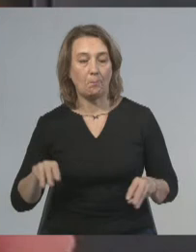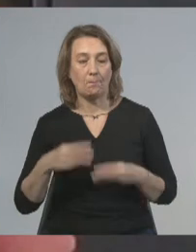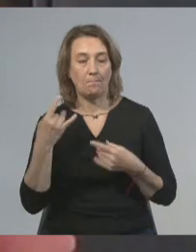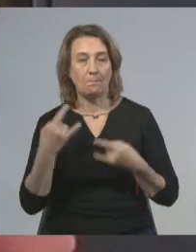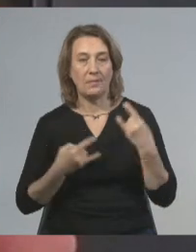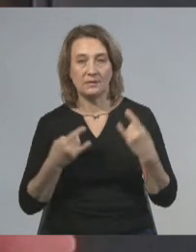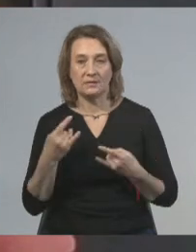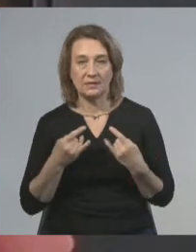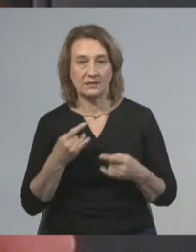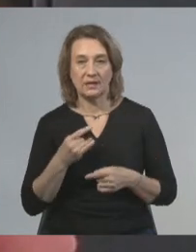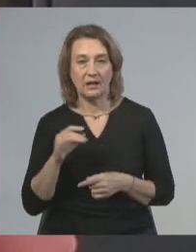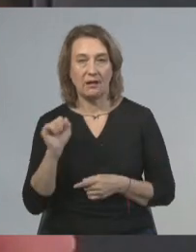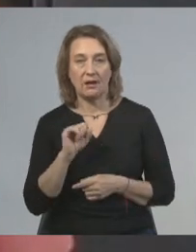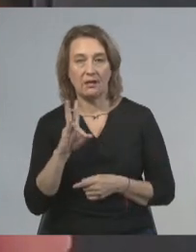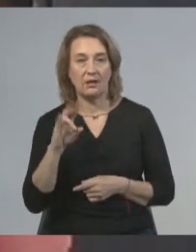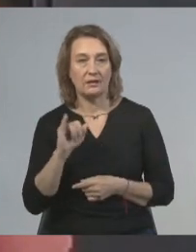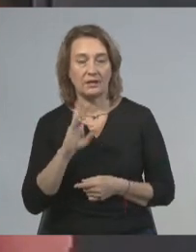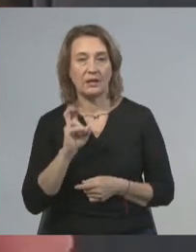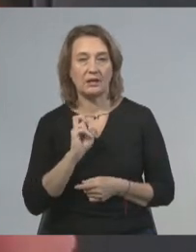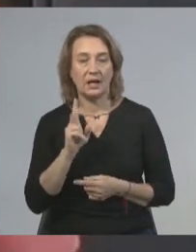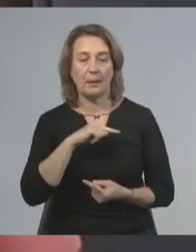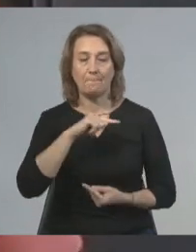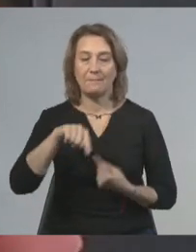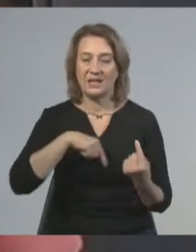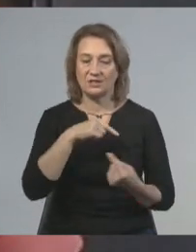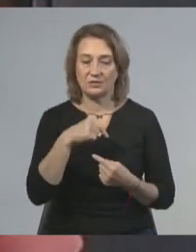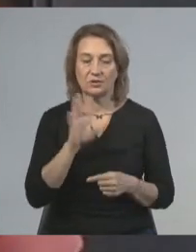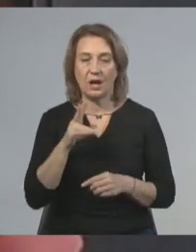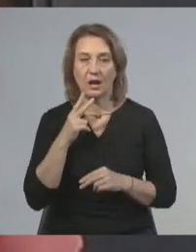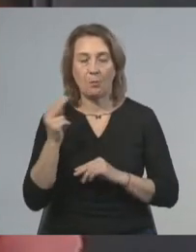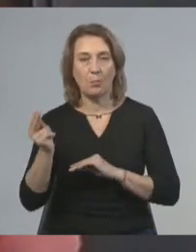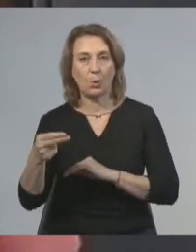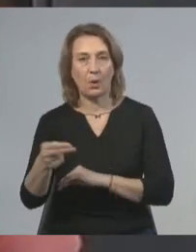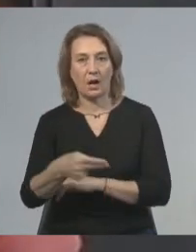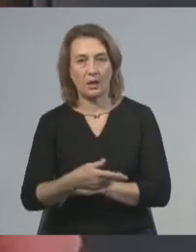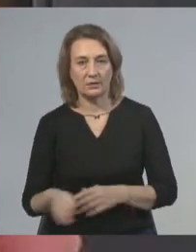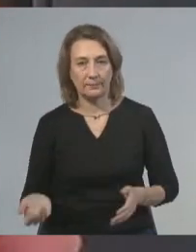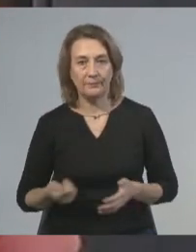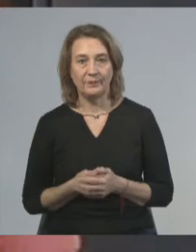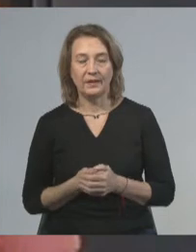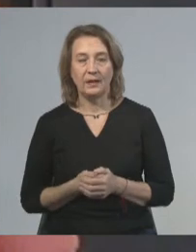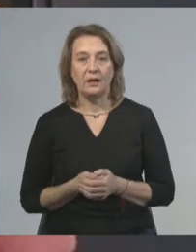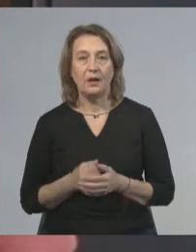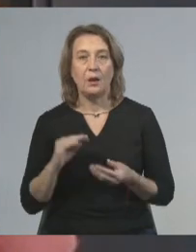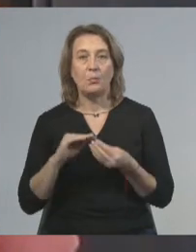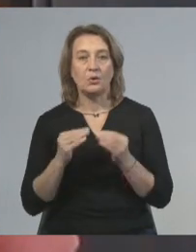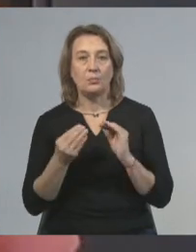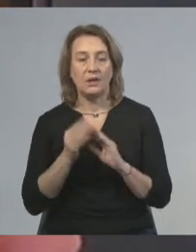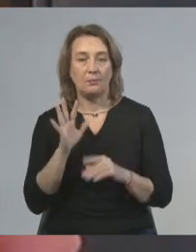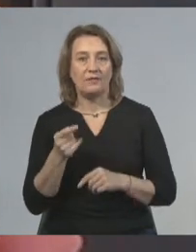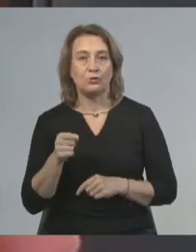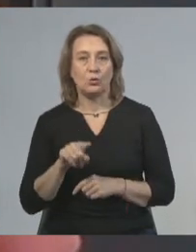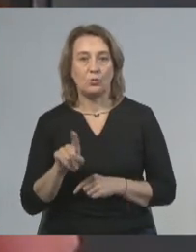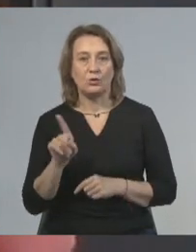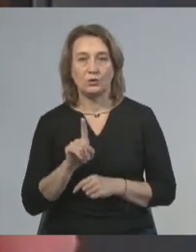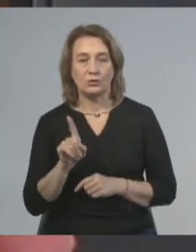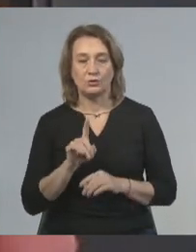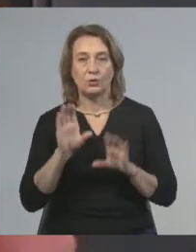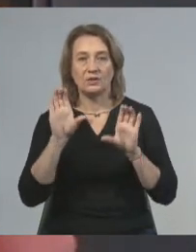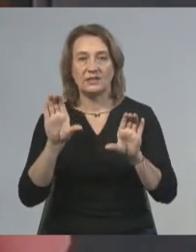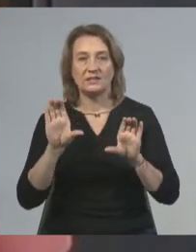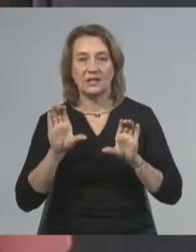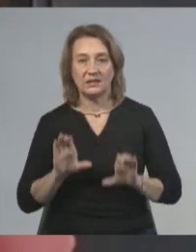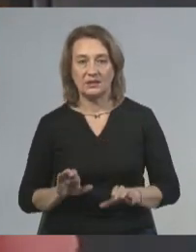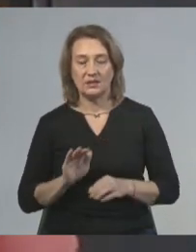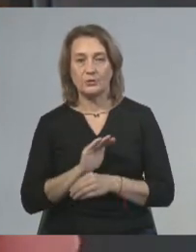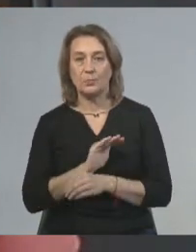this media were used and abused not as business but as vehicles of propaganda and the problem